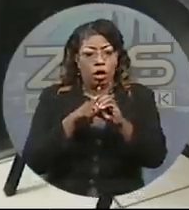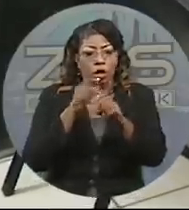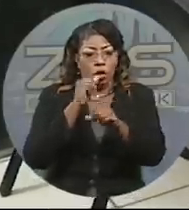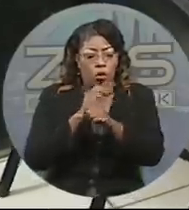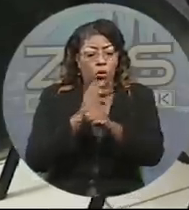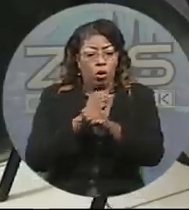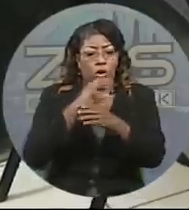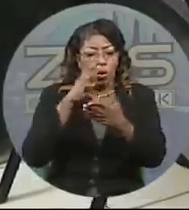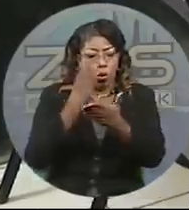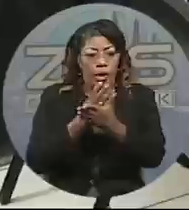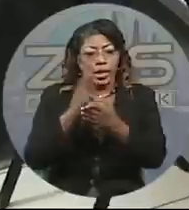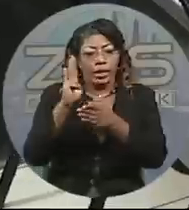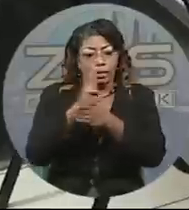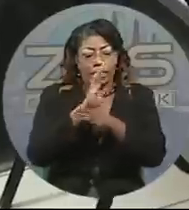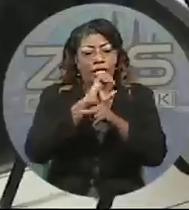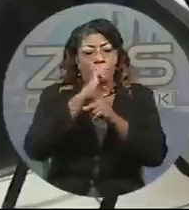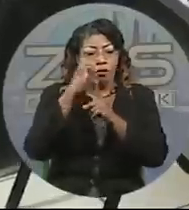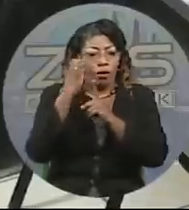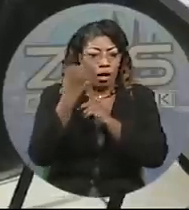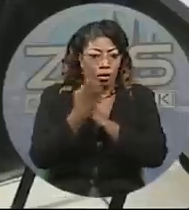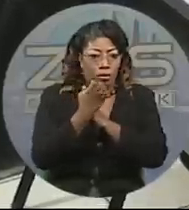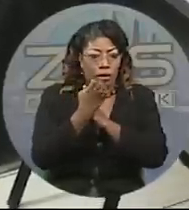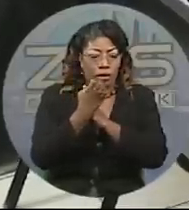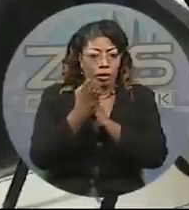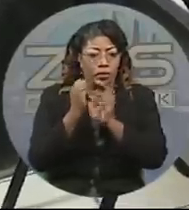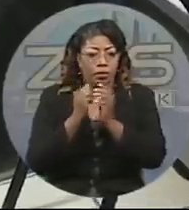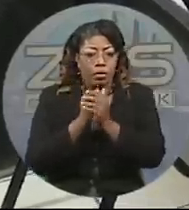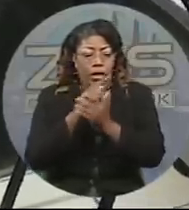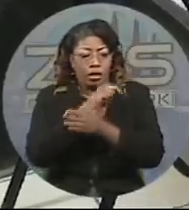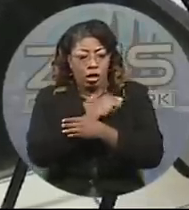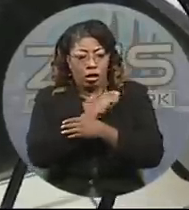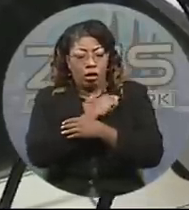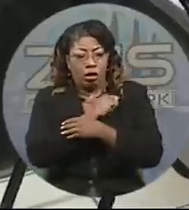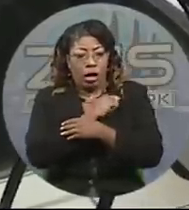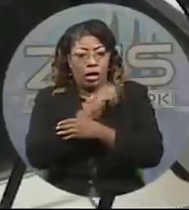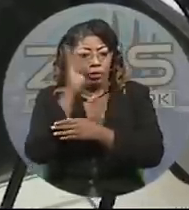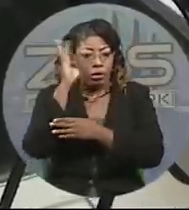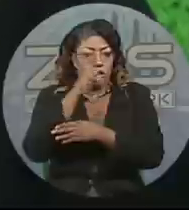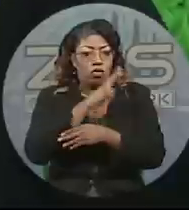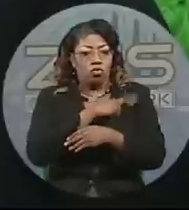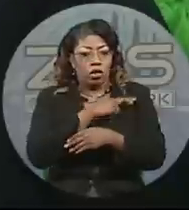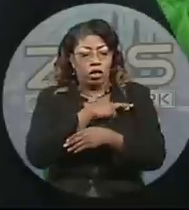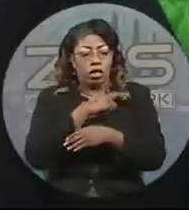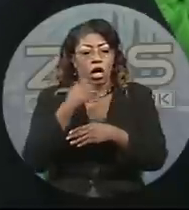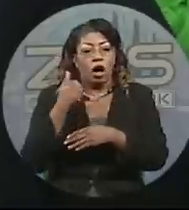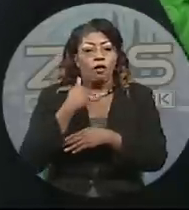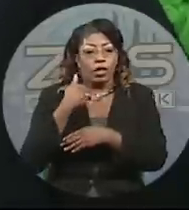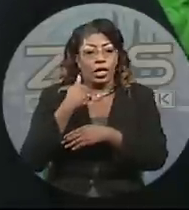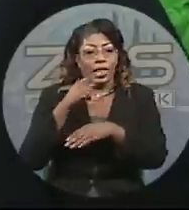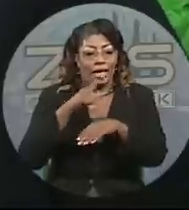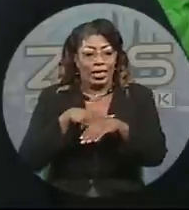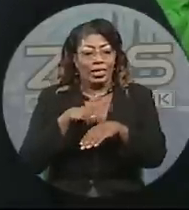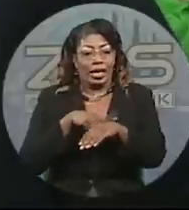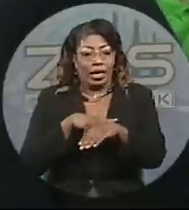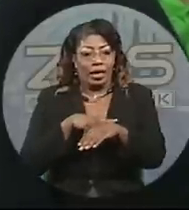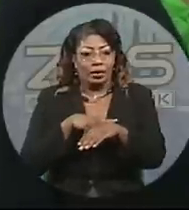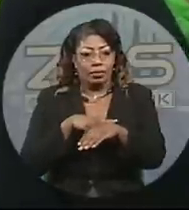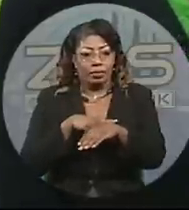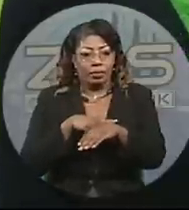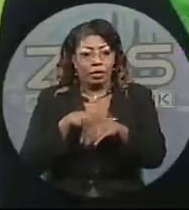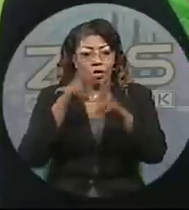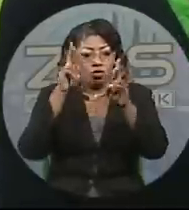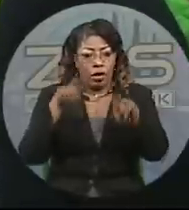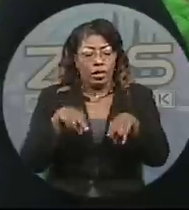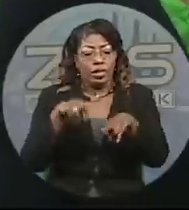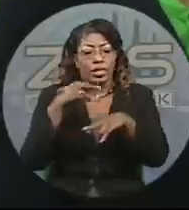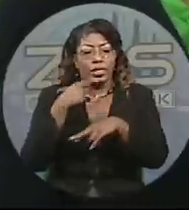business environment. Instructor Kenton Tucker and Bernard Richards volunteered their time for the sessions. Residents say it is something others should